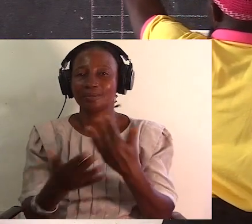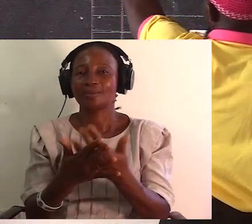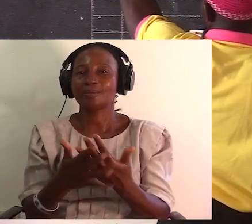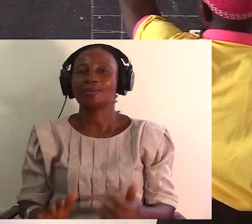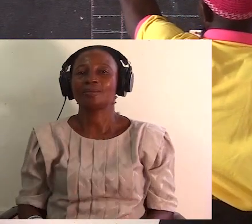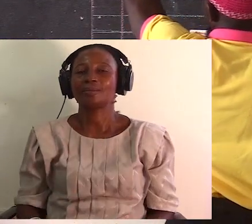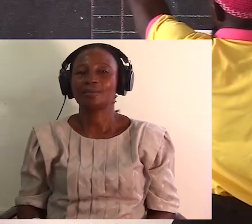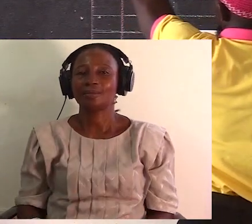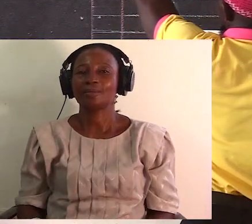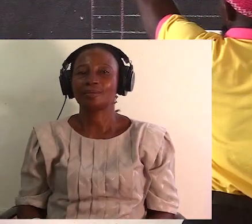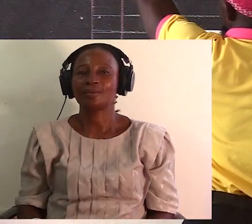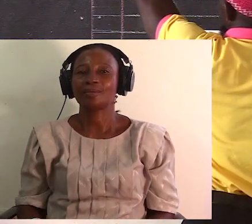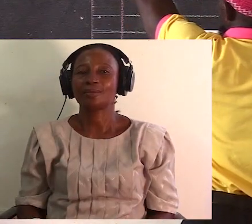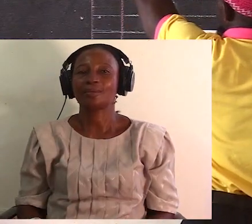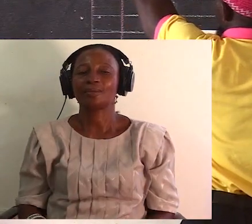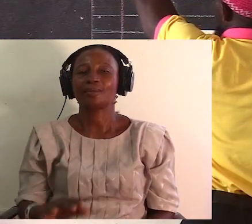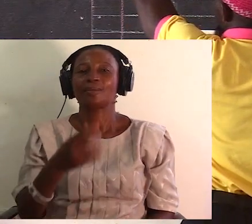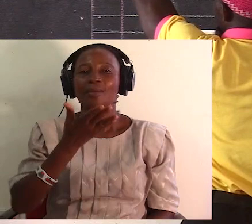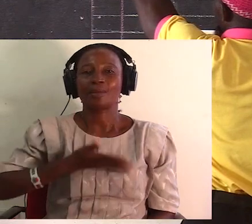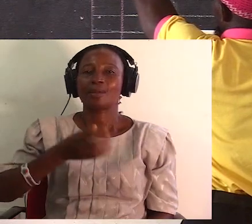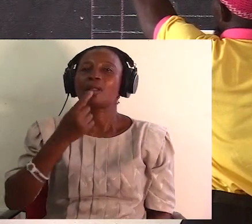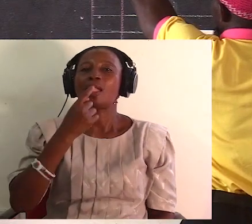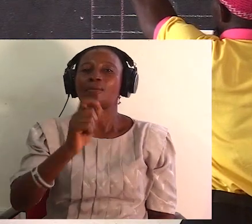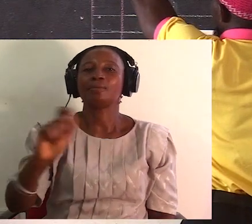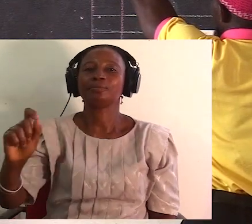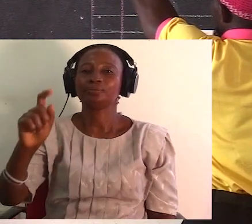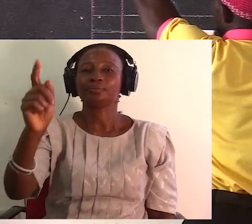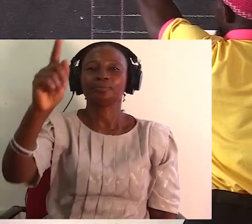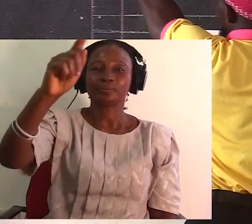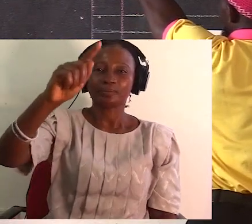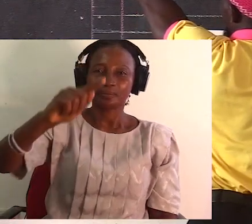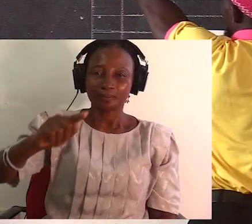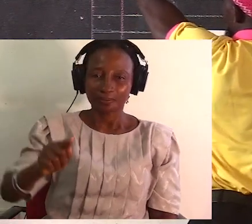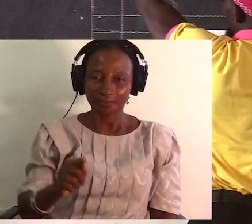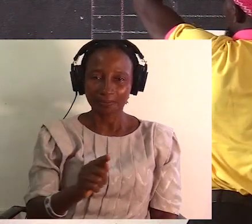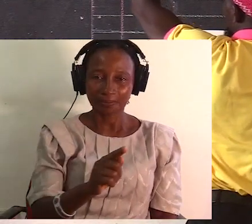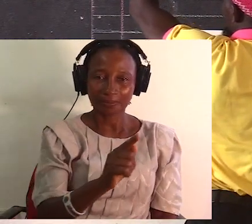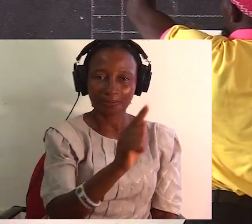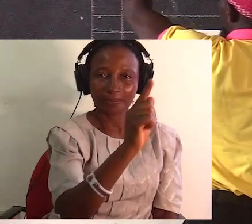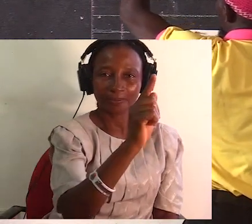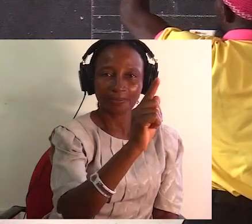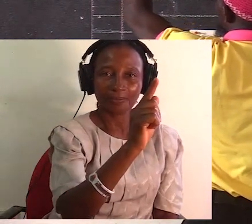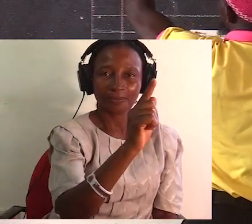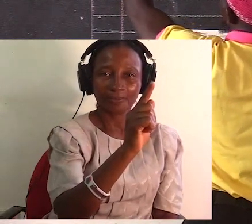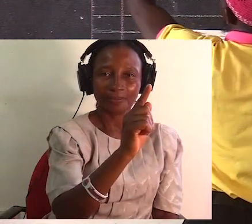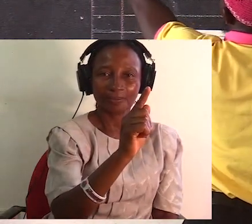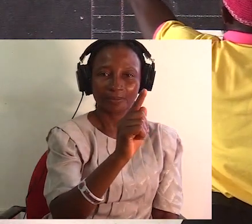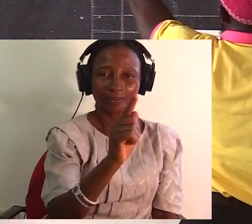Are we ready? Let's have our pencils. Curly down,